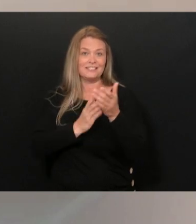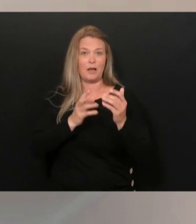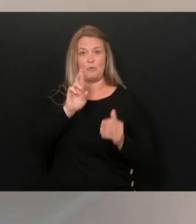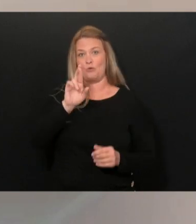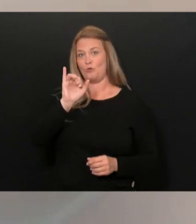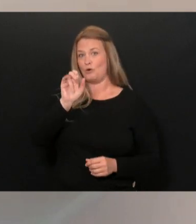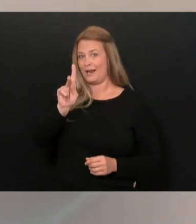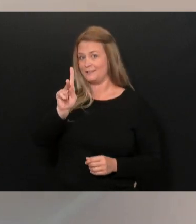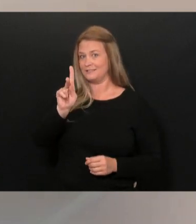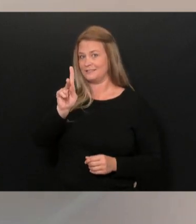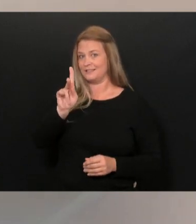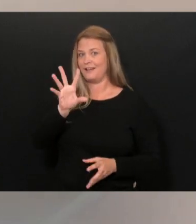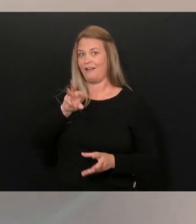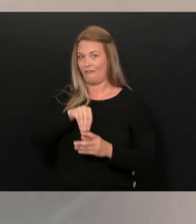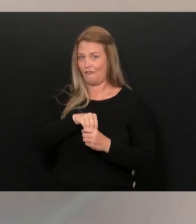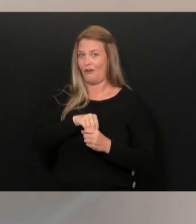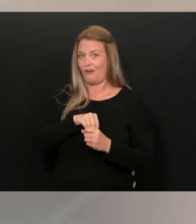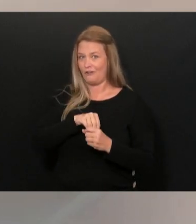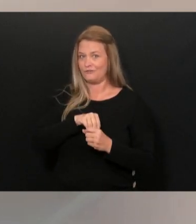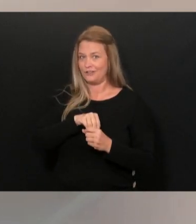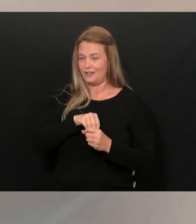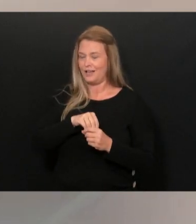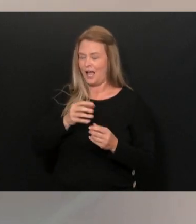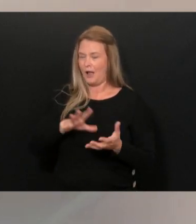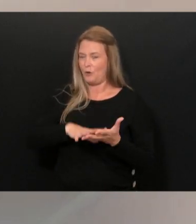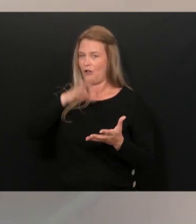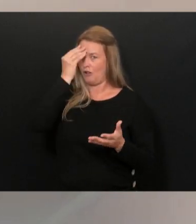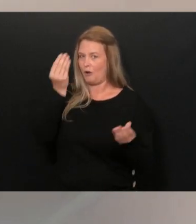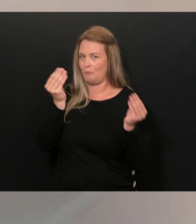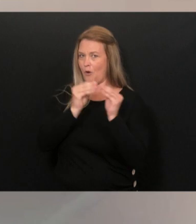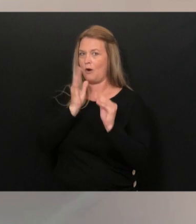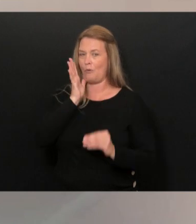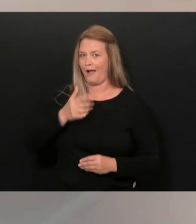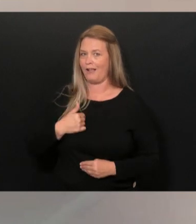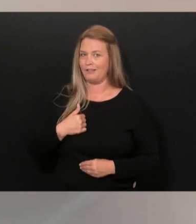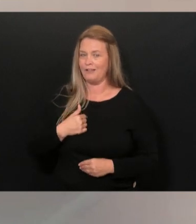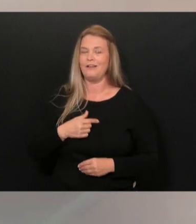involved and start to learn more. So I think the governor's